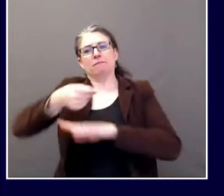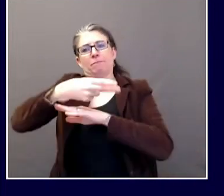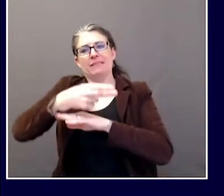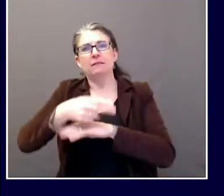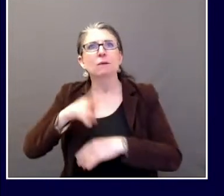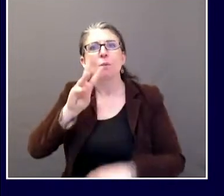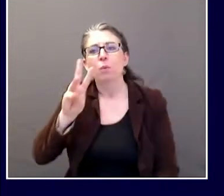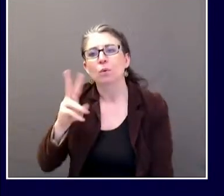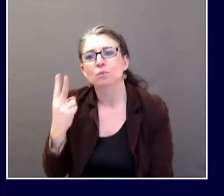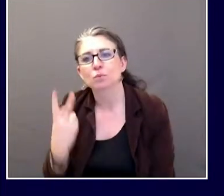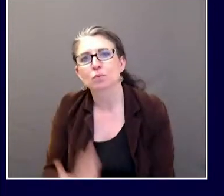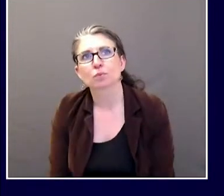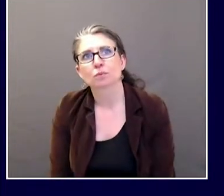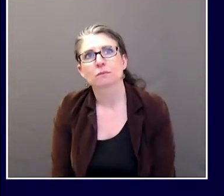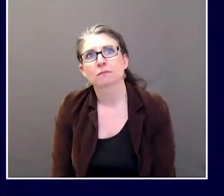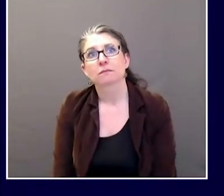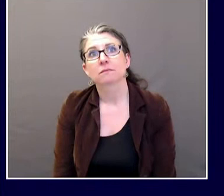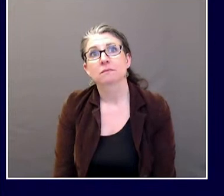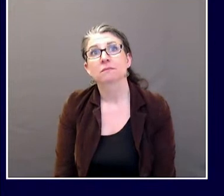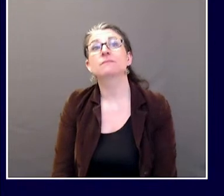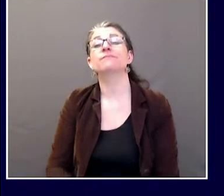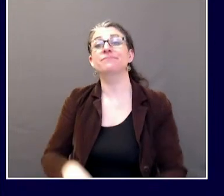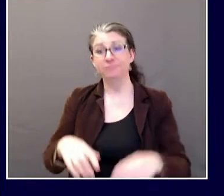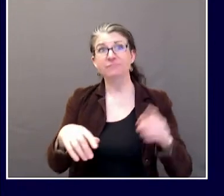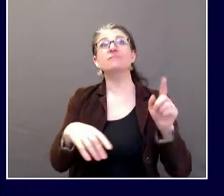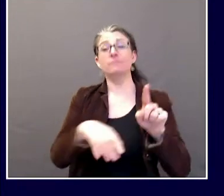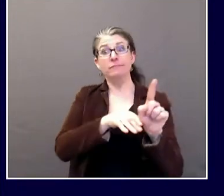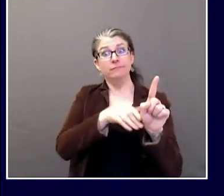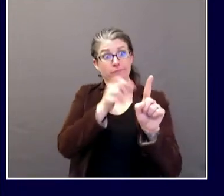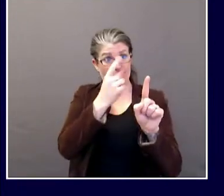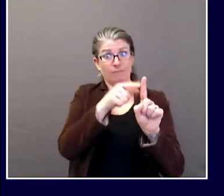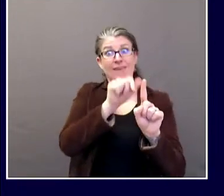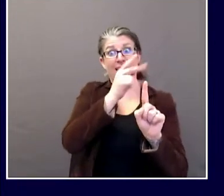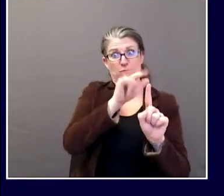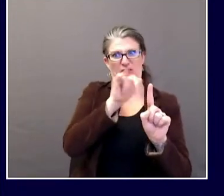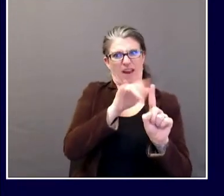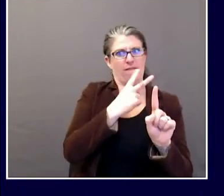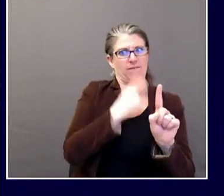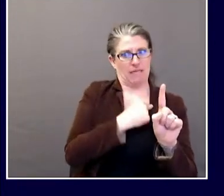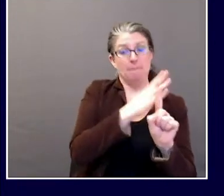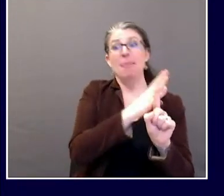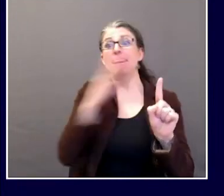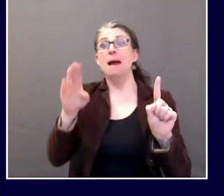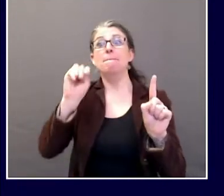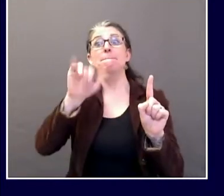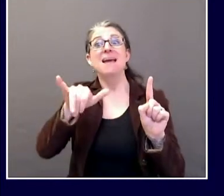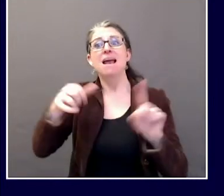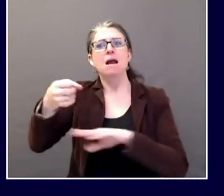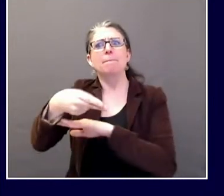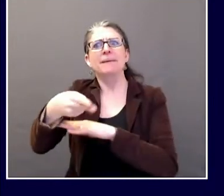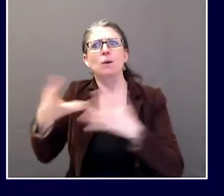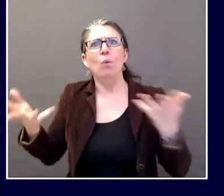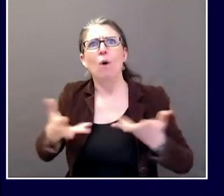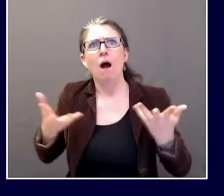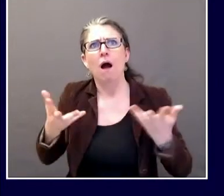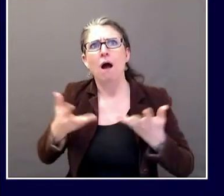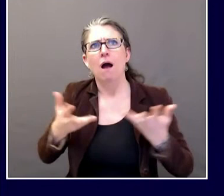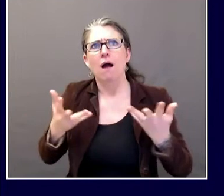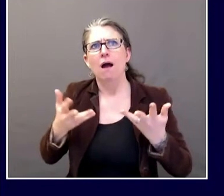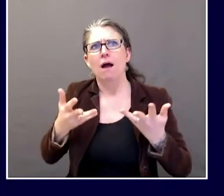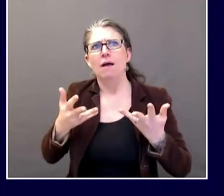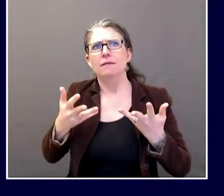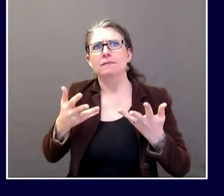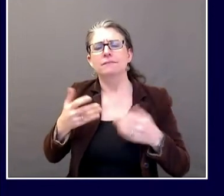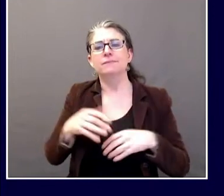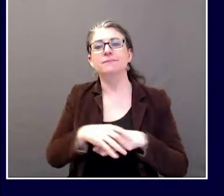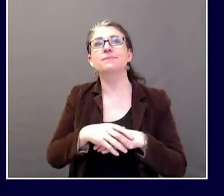Americans who were killed in battle in every major US war since 1945, which in